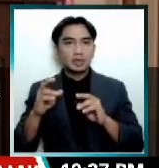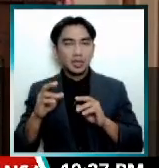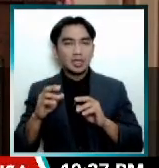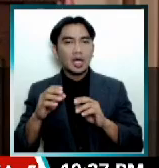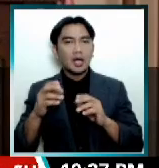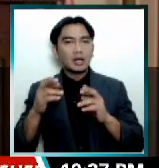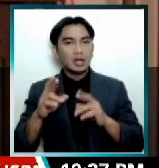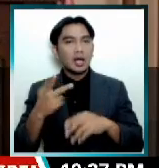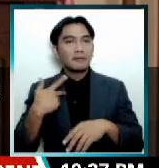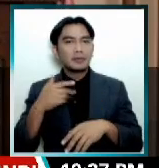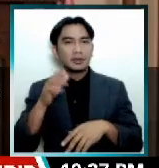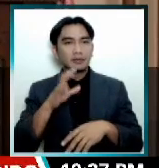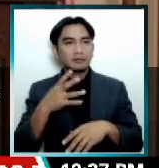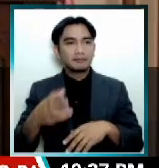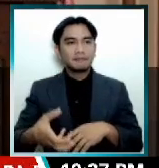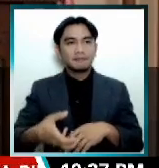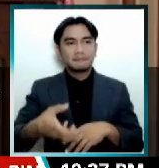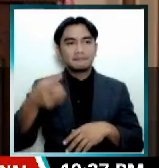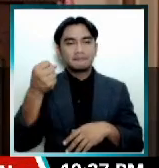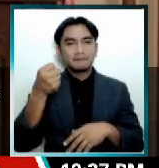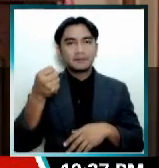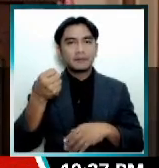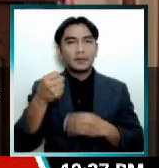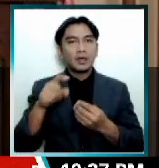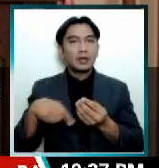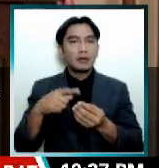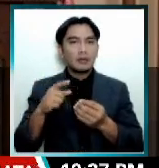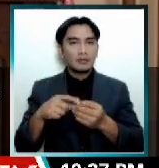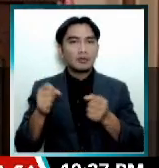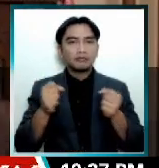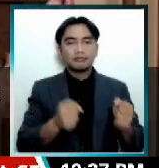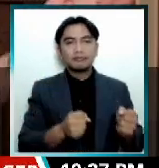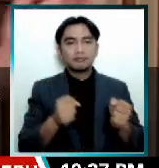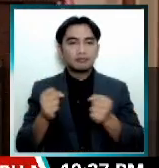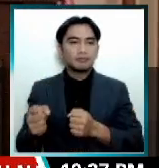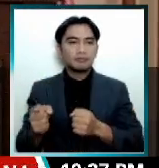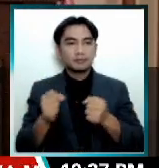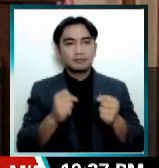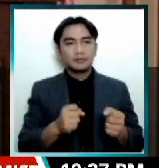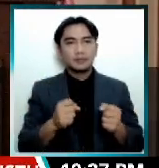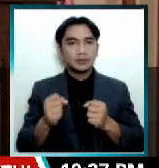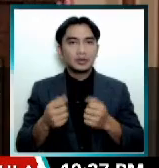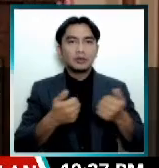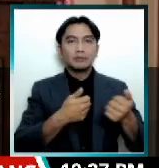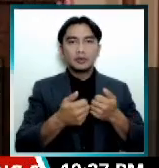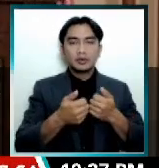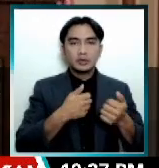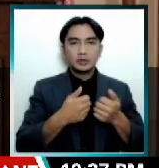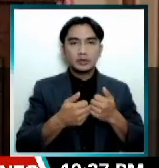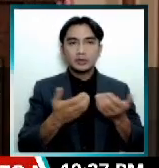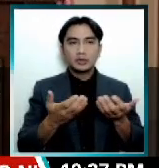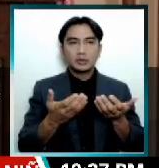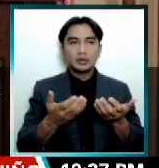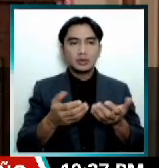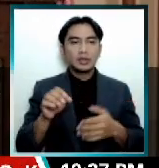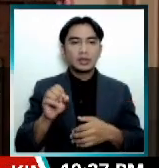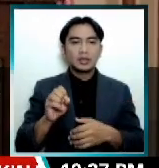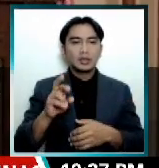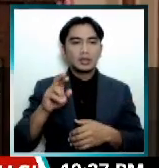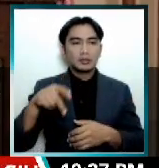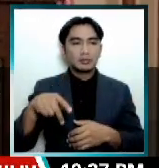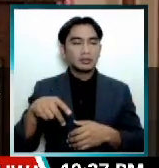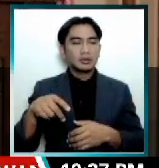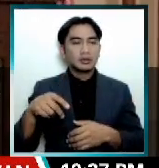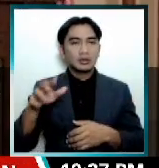on holding the Sinulog showdown at the SRP Then all of the